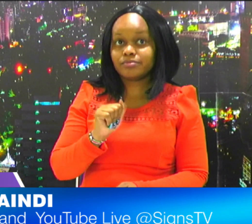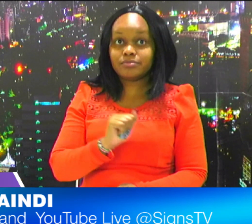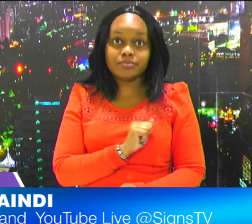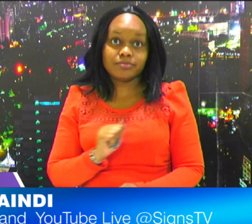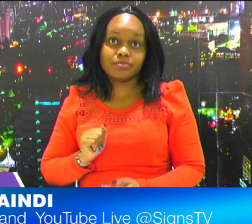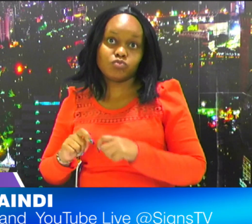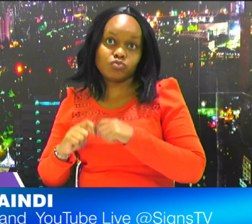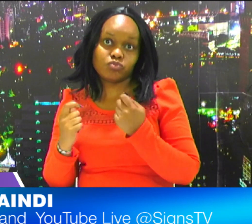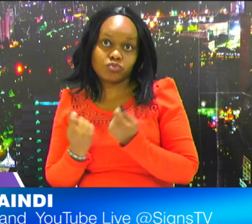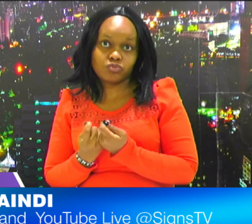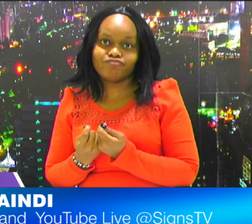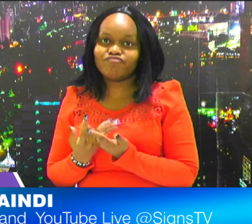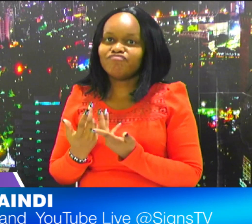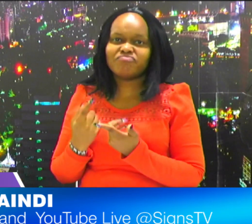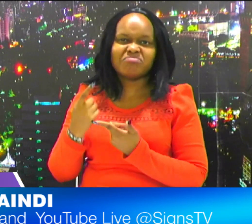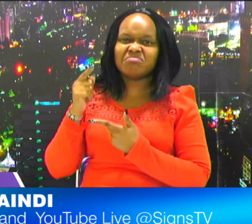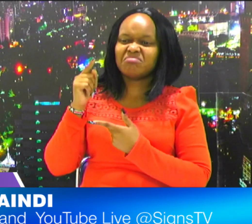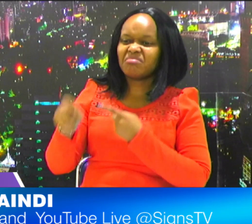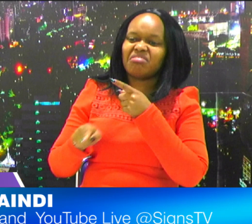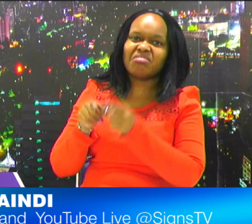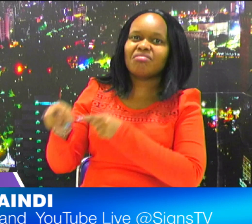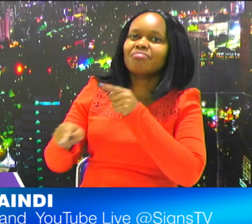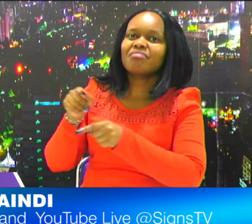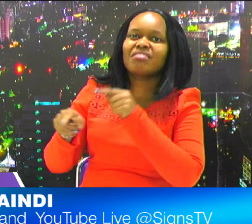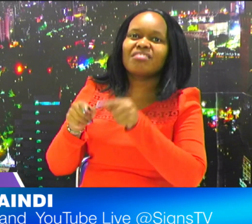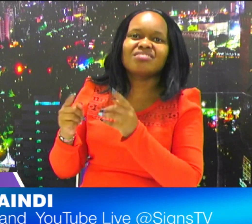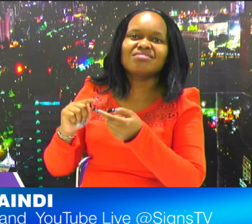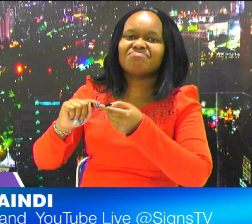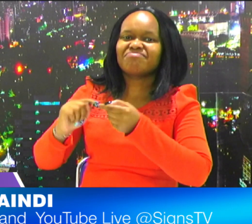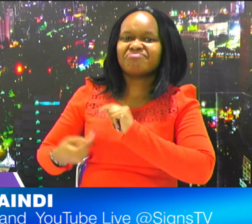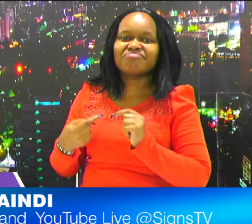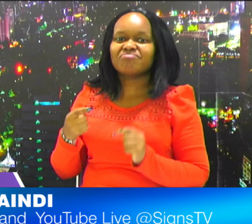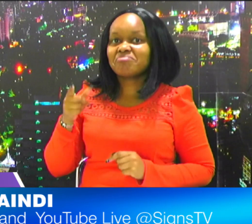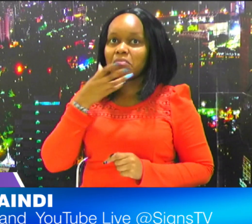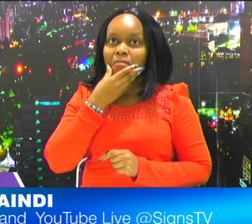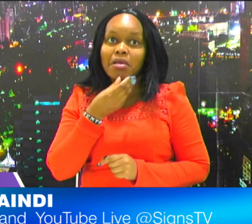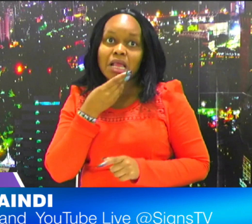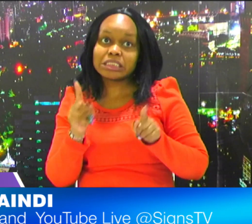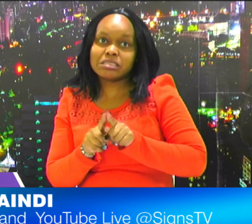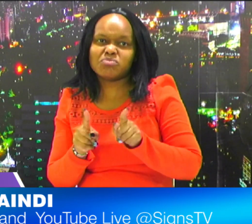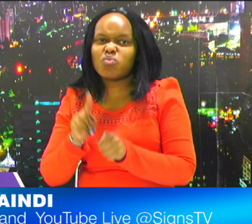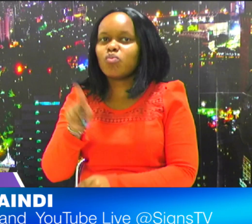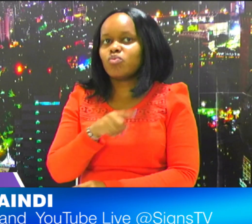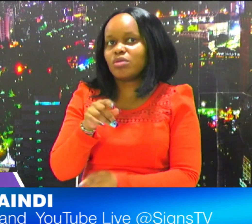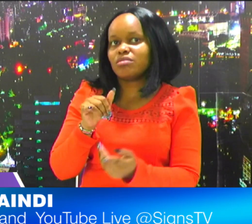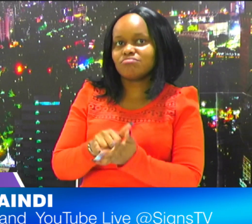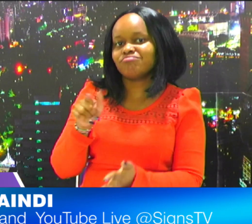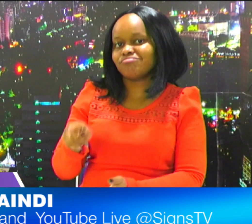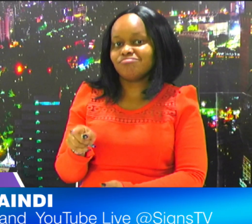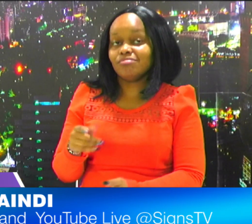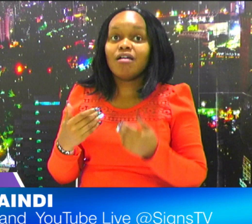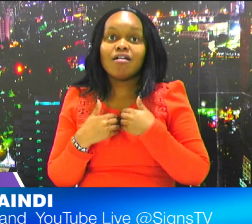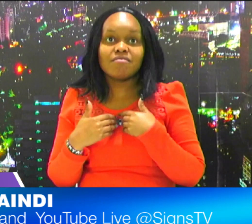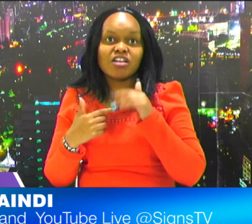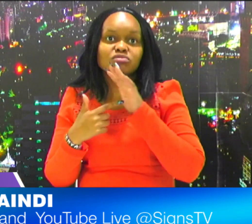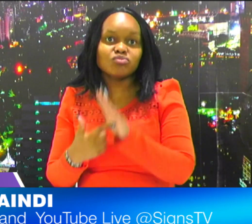The Trans Nzoia senator termed the accusations against him as